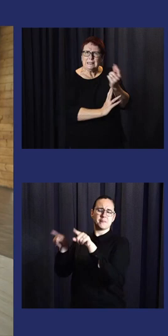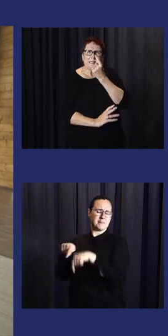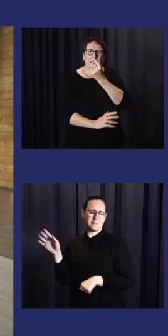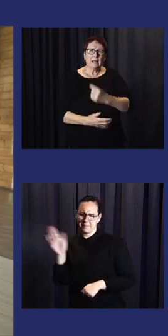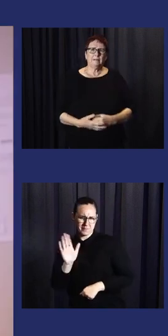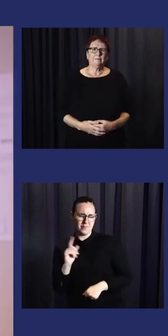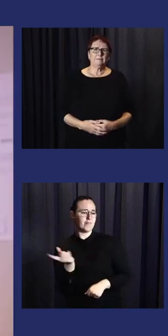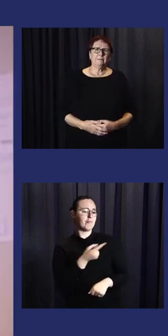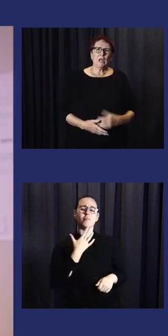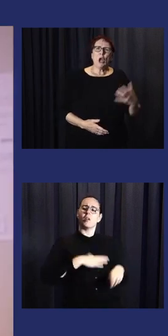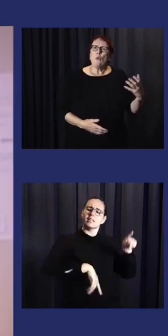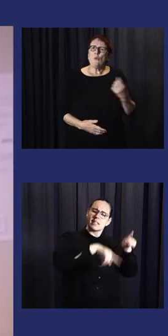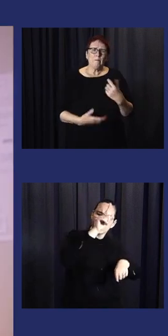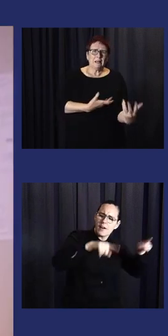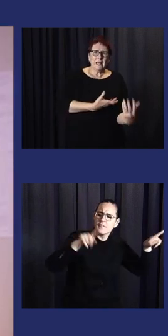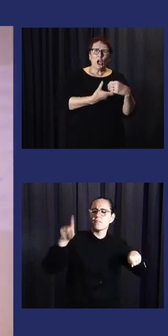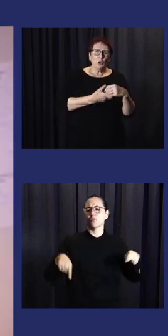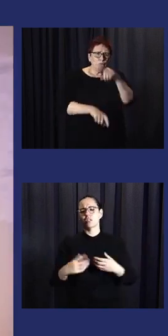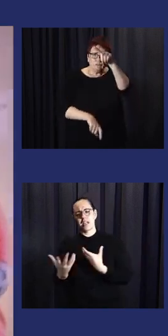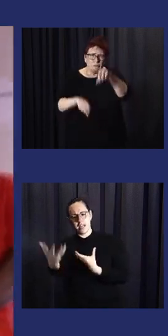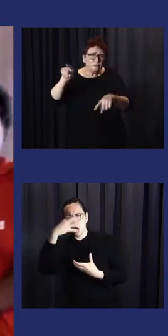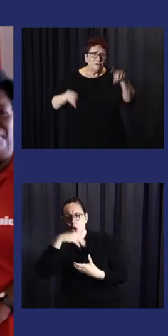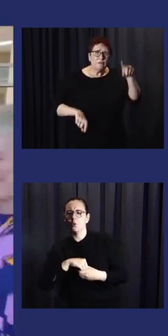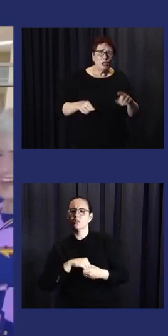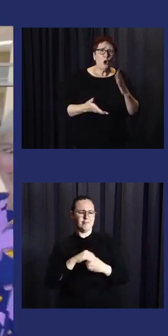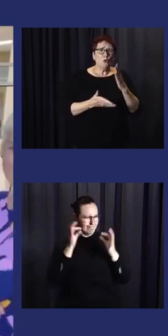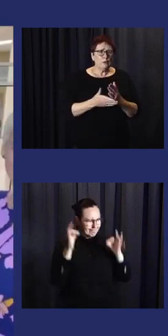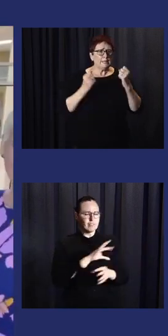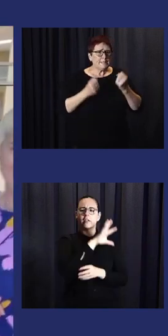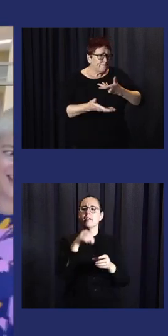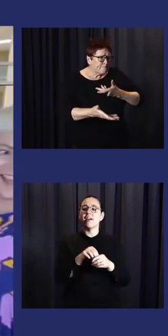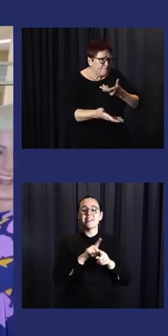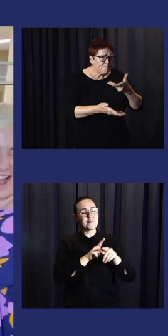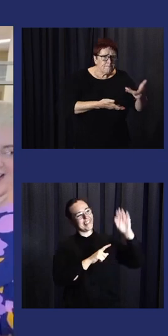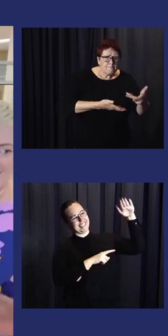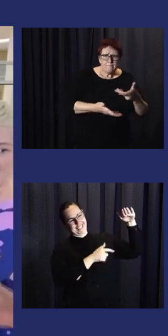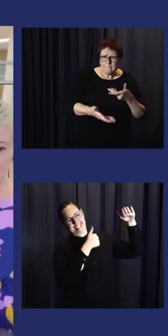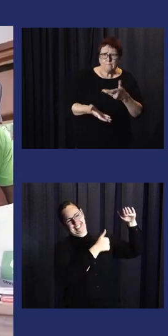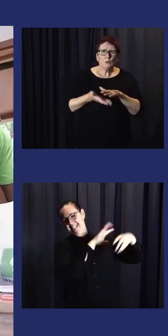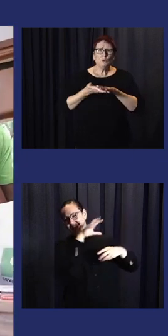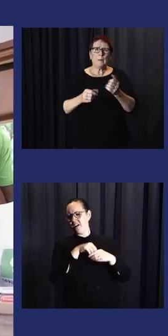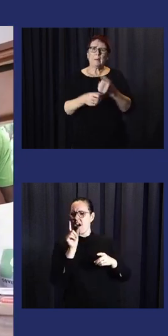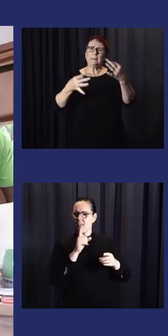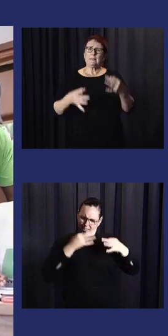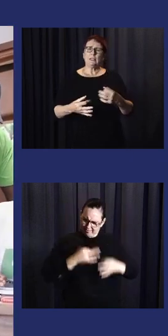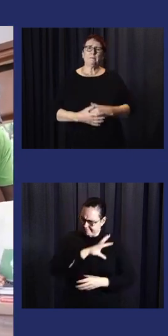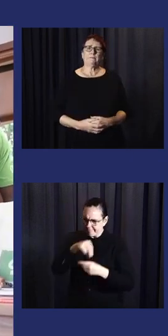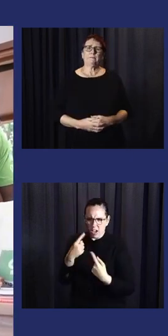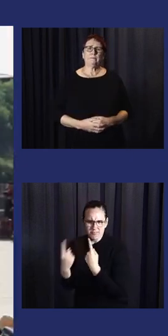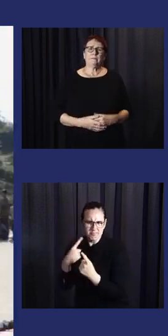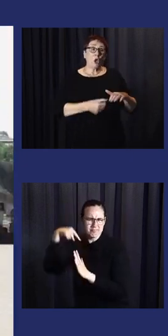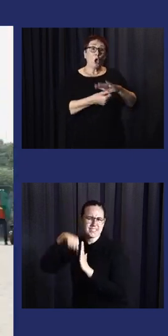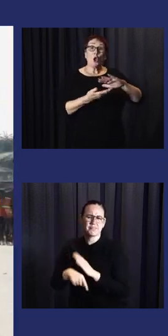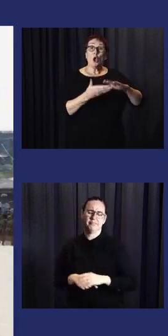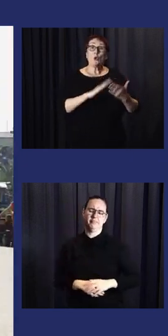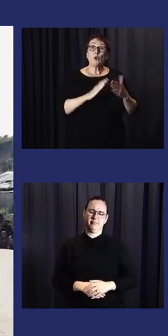need diverse and inclusive, meaningful participation in decision-making. Local communities are